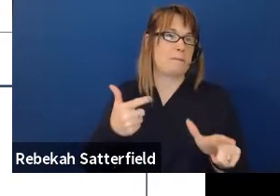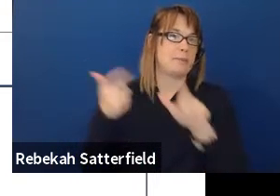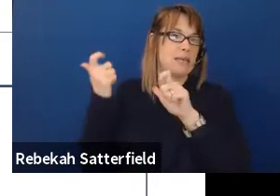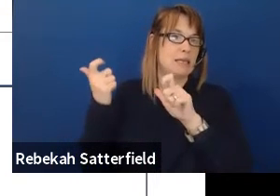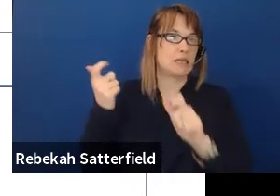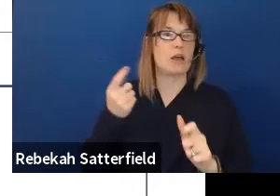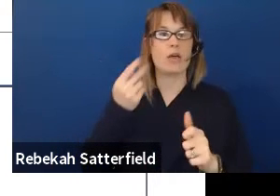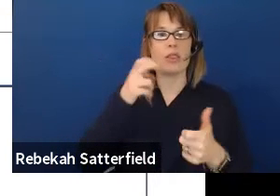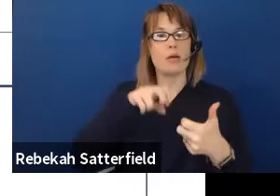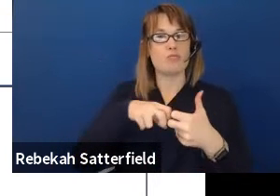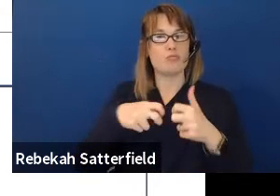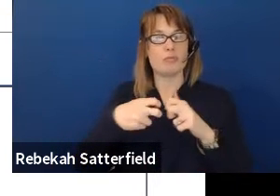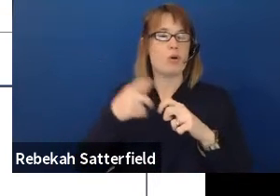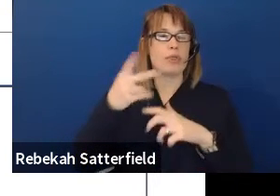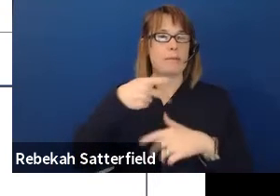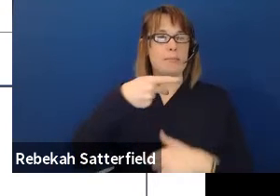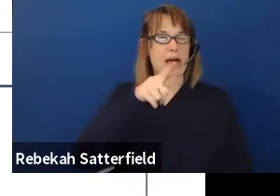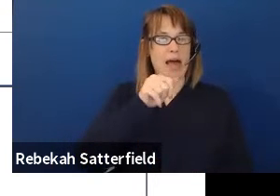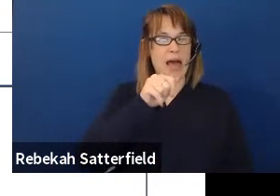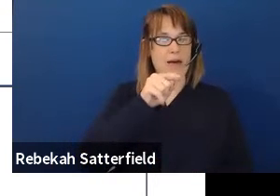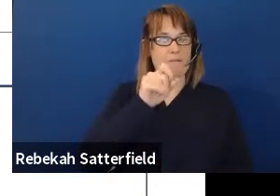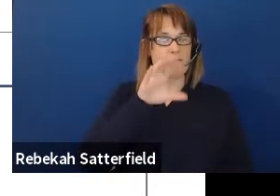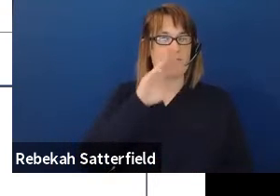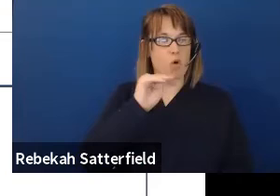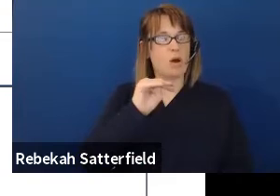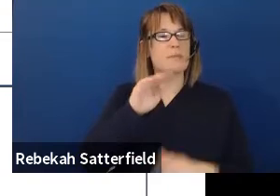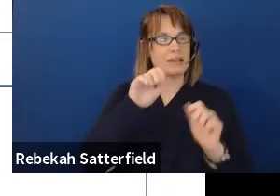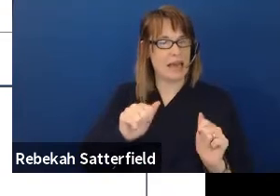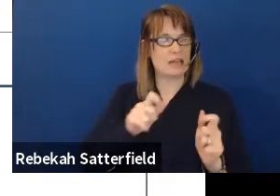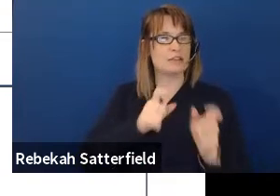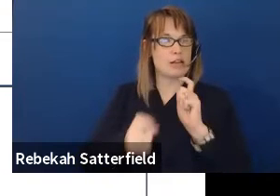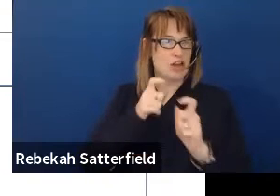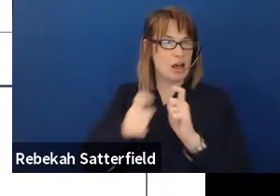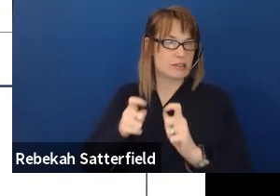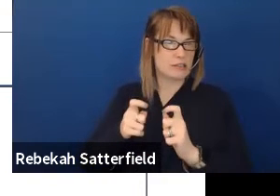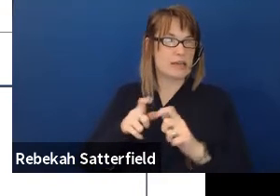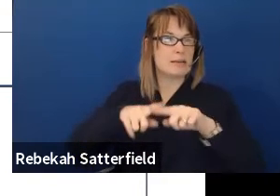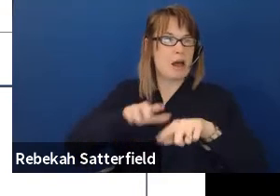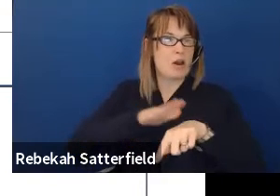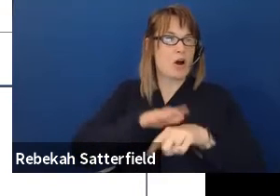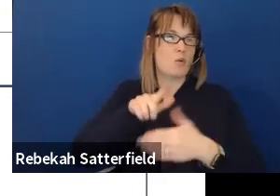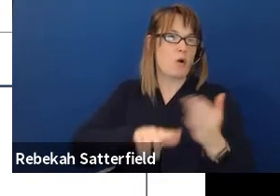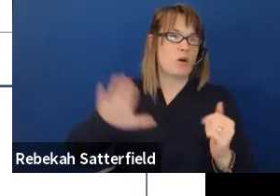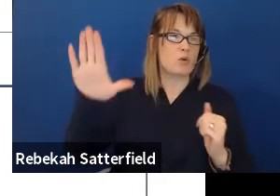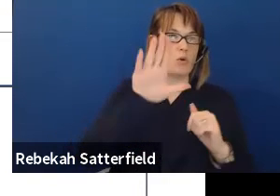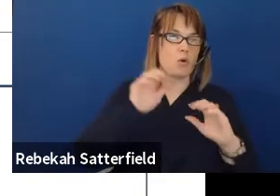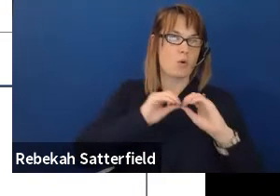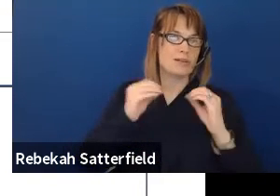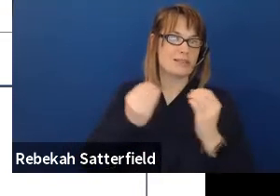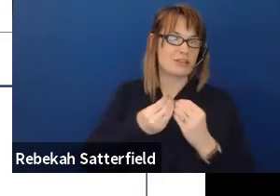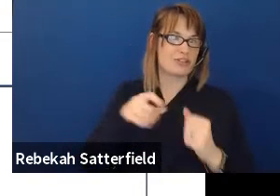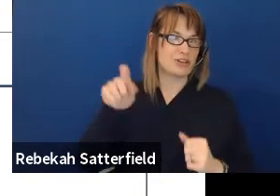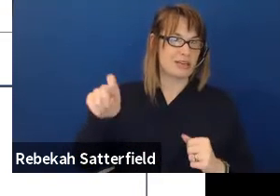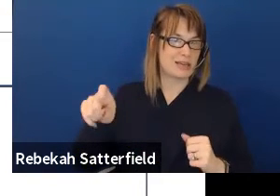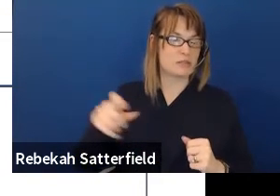the platform is entirely configurable based upon roles within your organization. Two of our